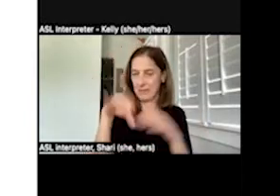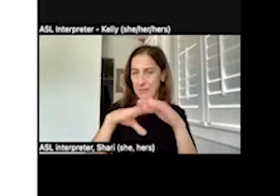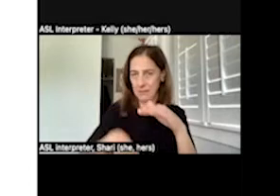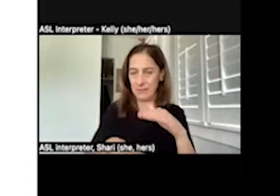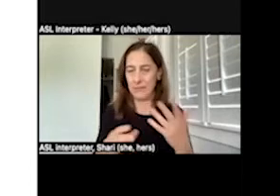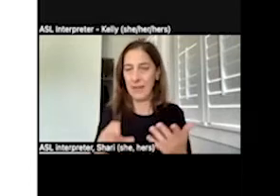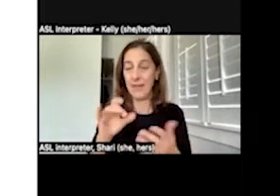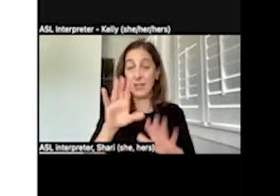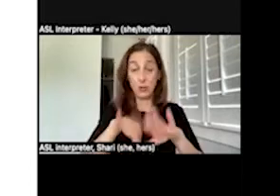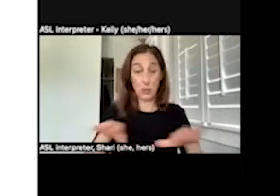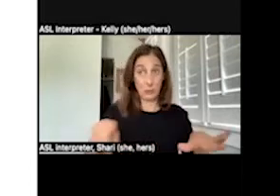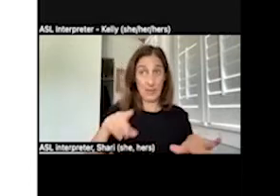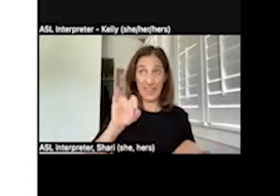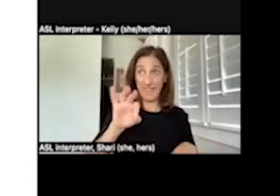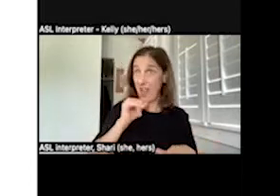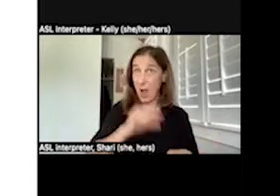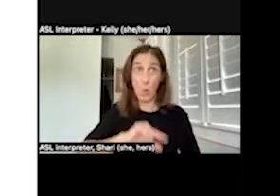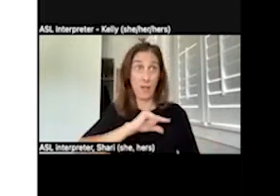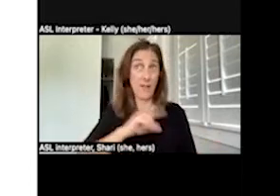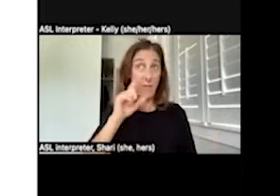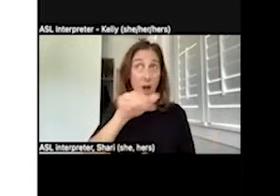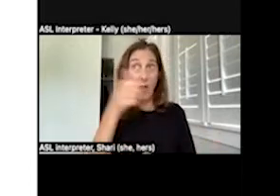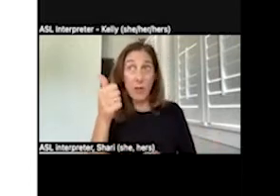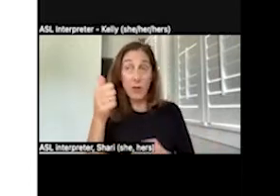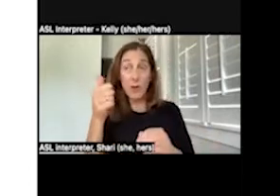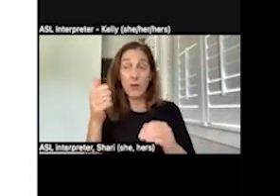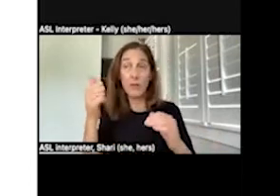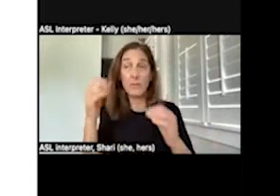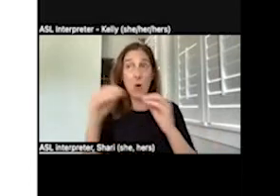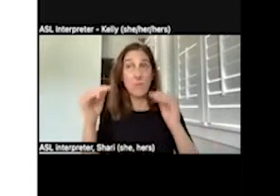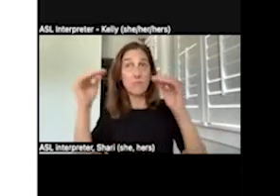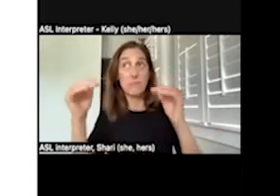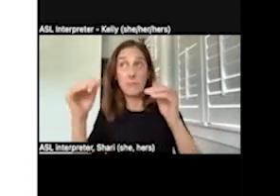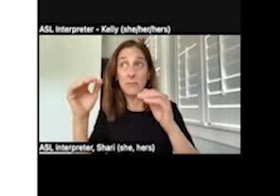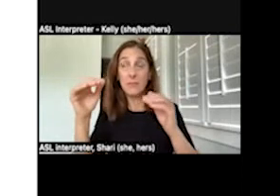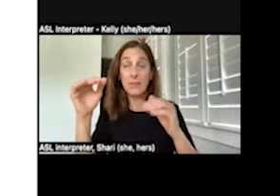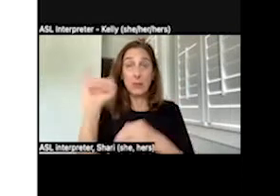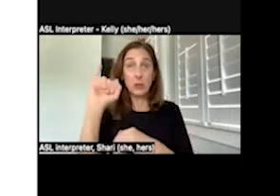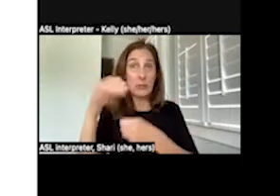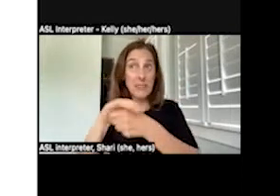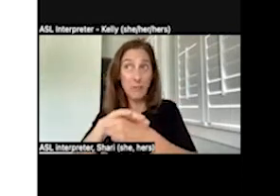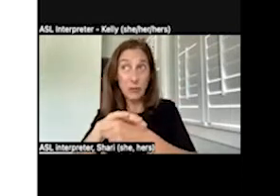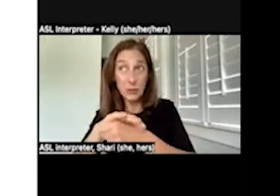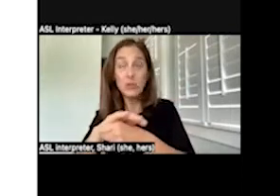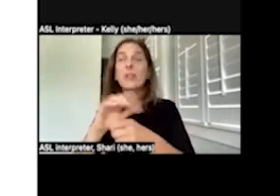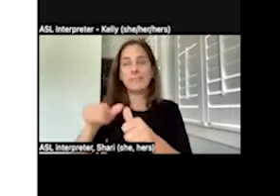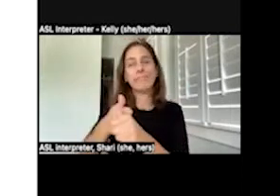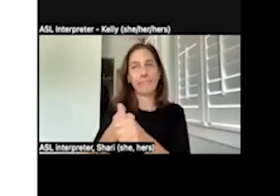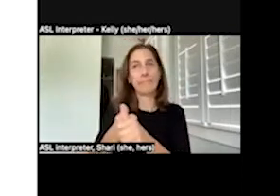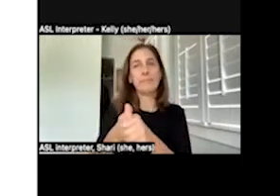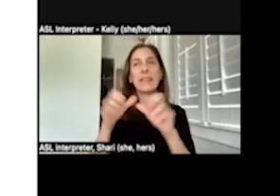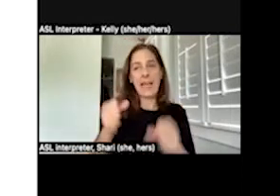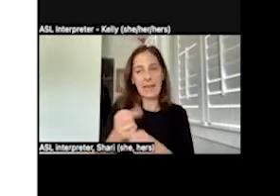coverage. So mostly who's in this program are kids who are